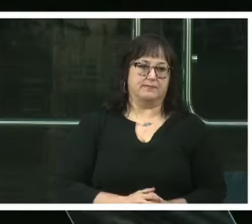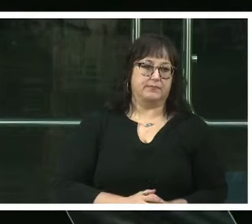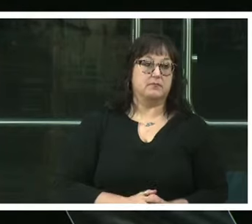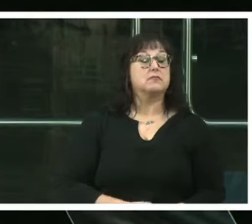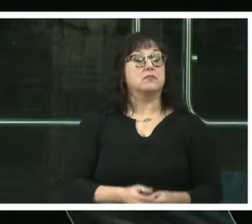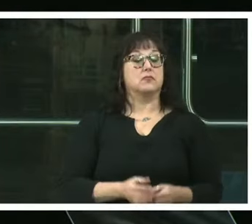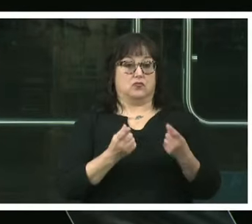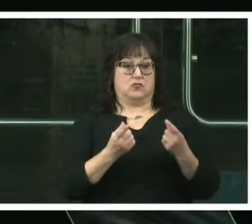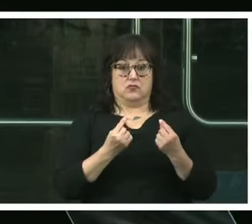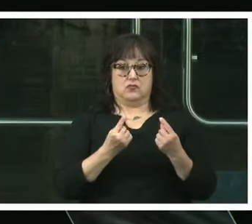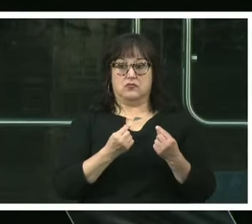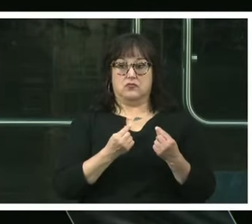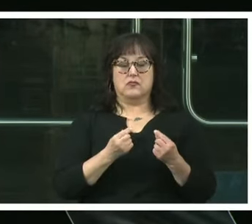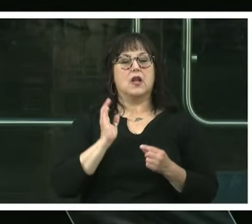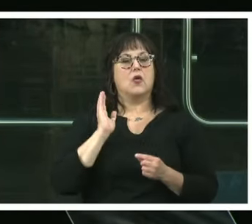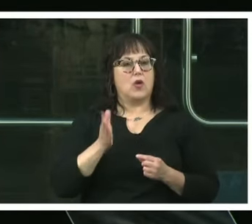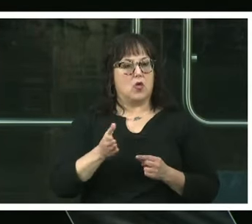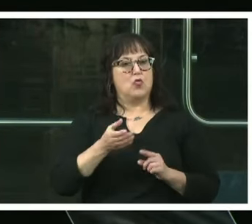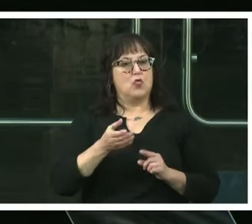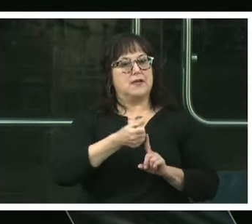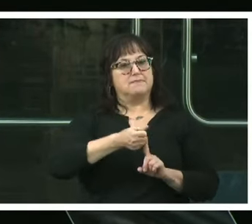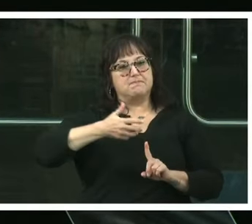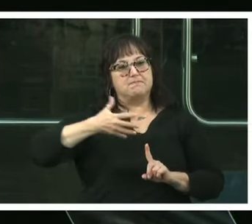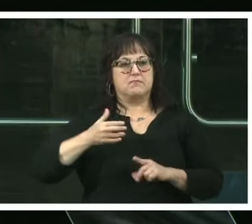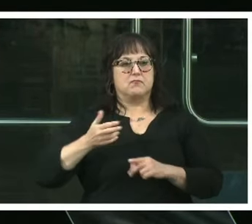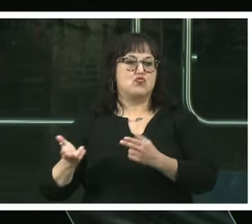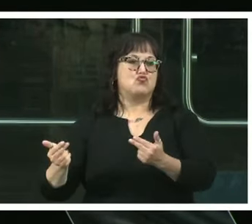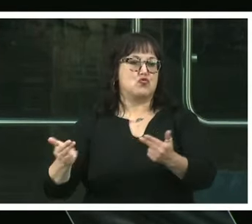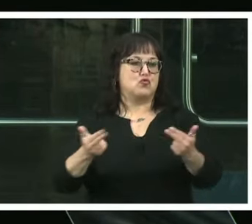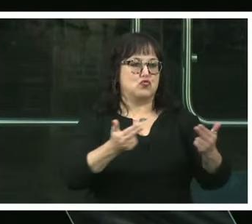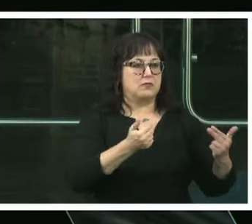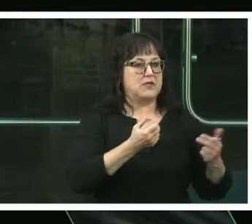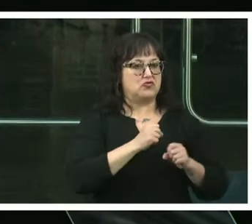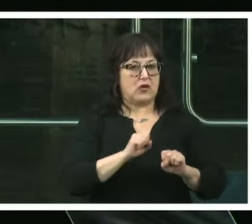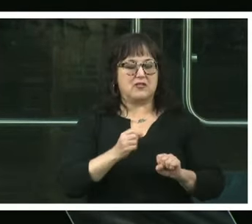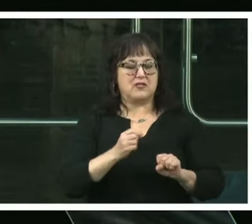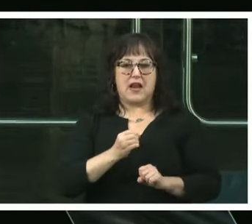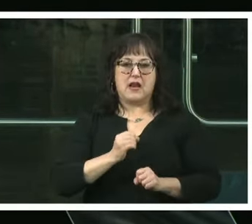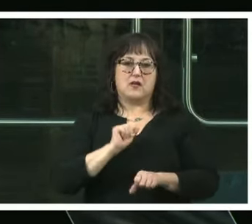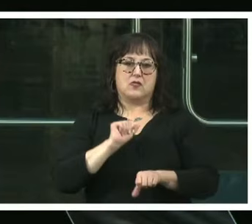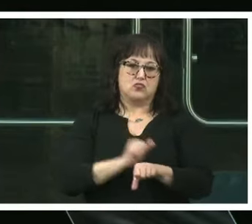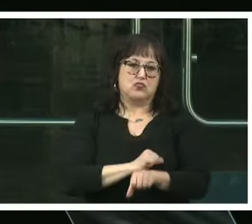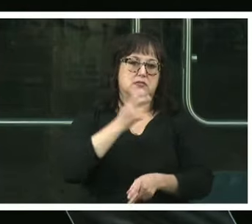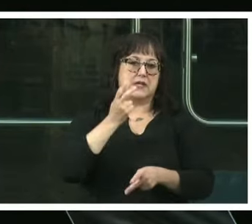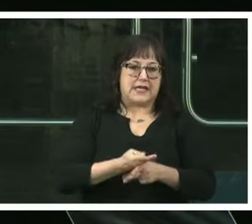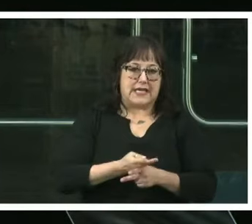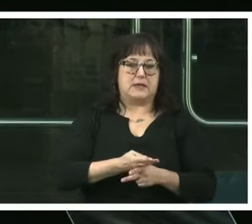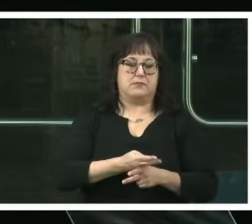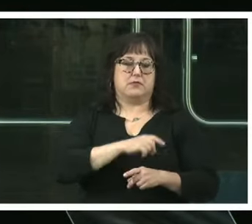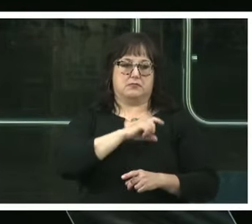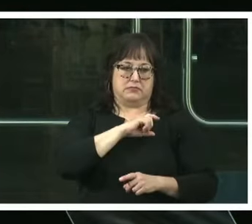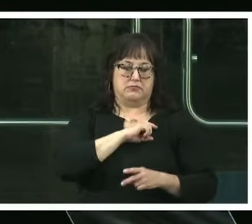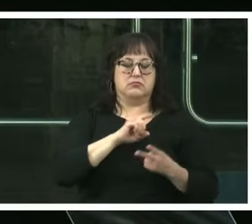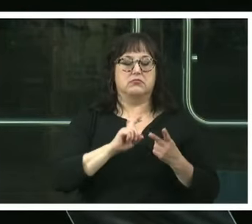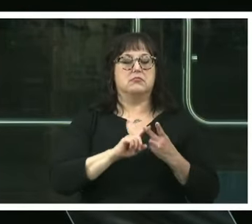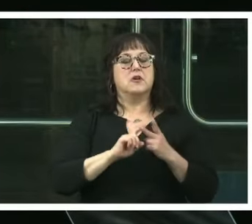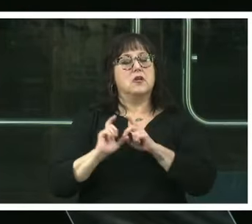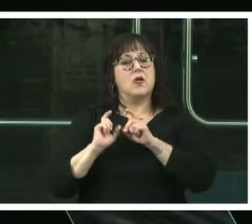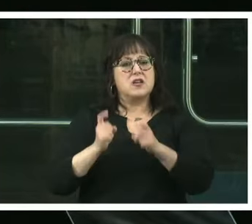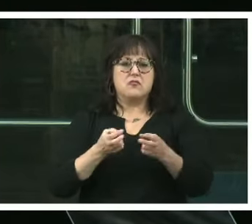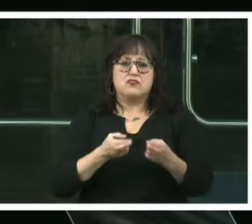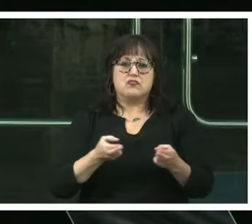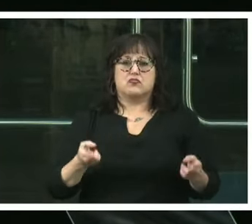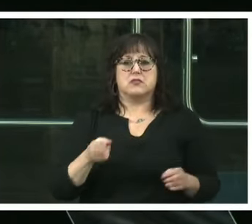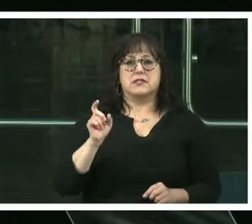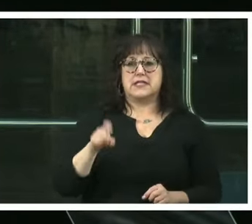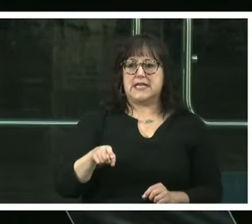it, we will expand recruitment strategies and work to retain officers. We will give them the resources